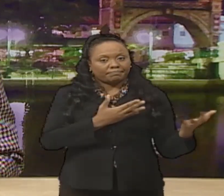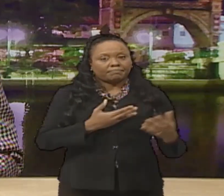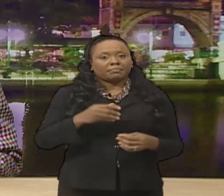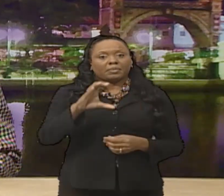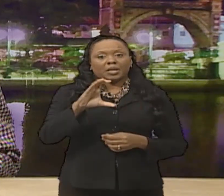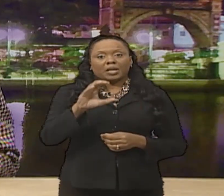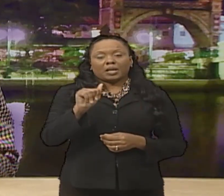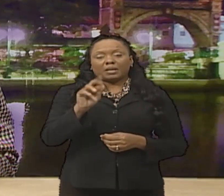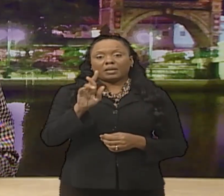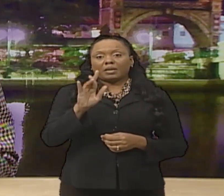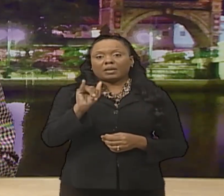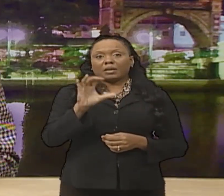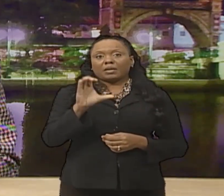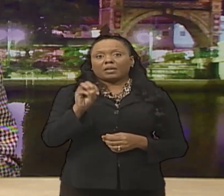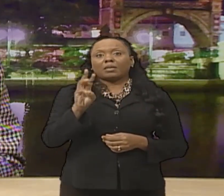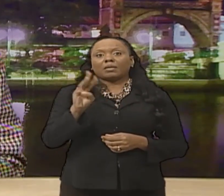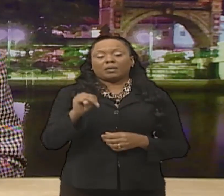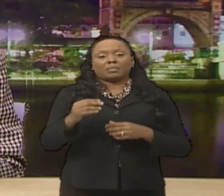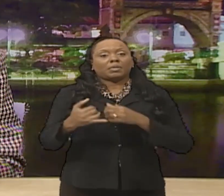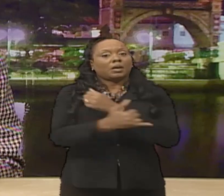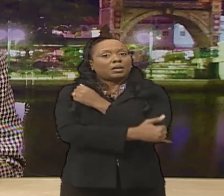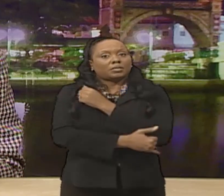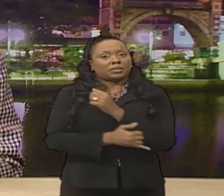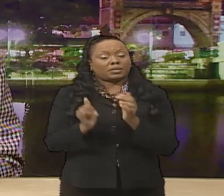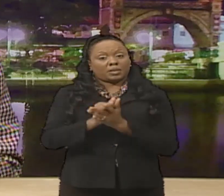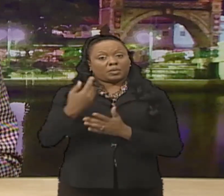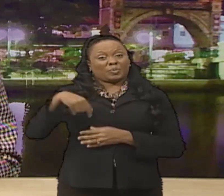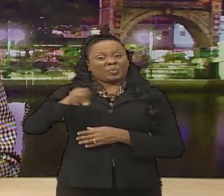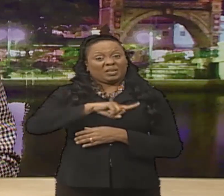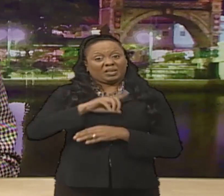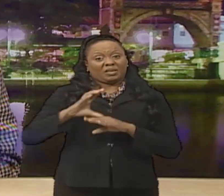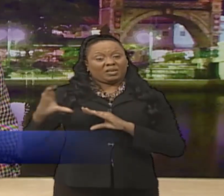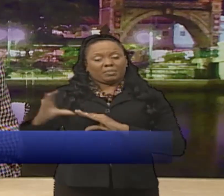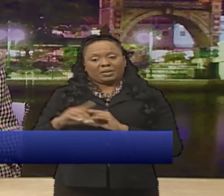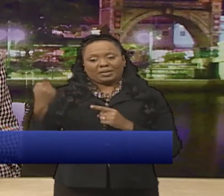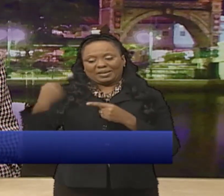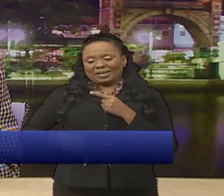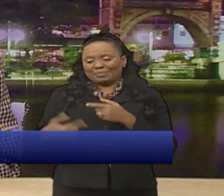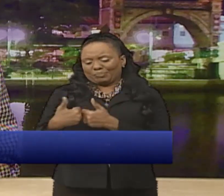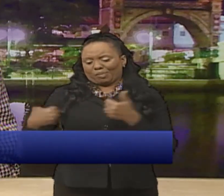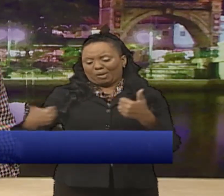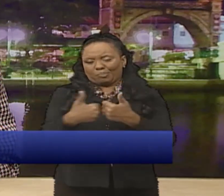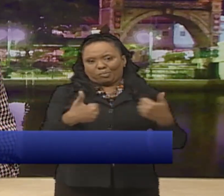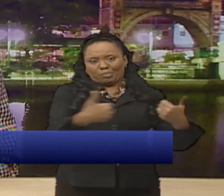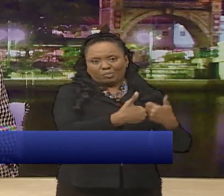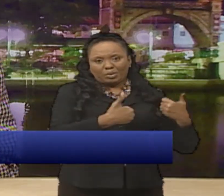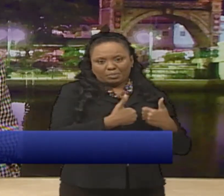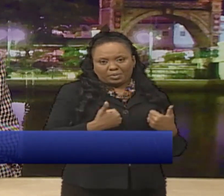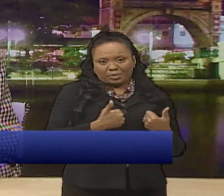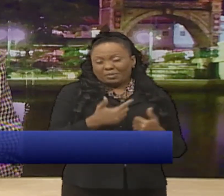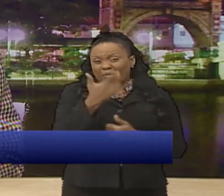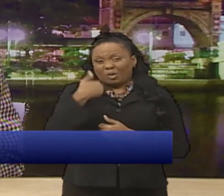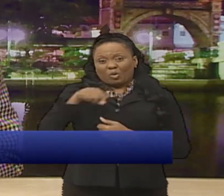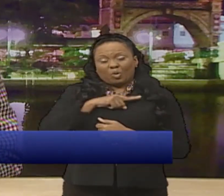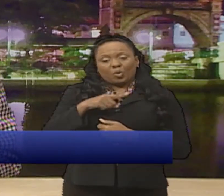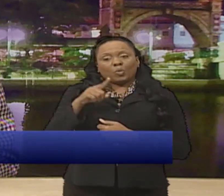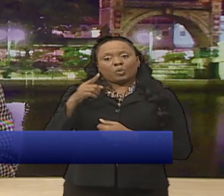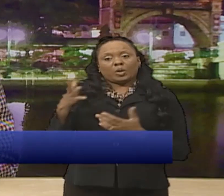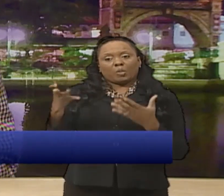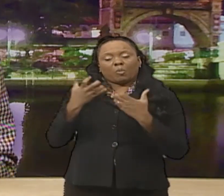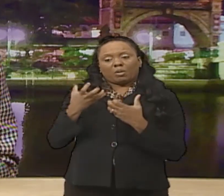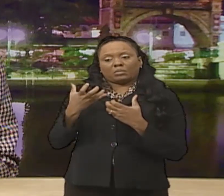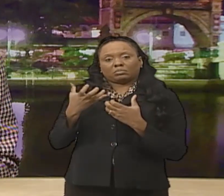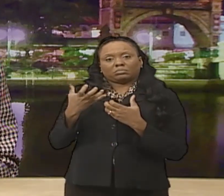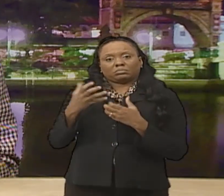CARICOM counterparts the region can no longer work separately as member states seek to attract investment. Prime Minister